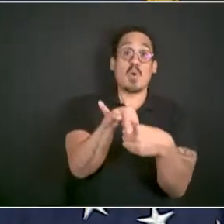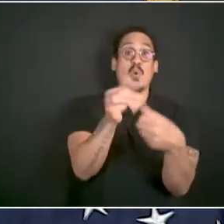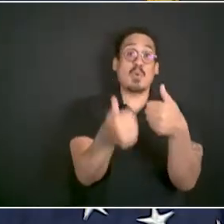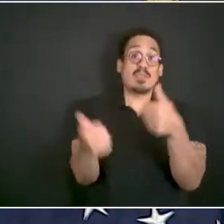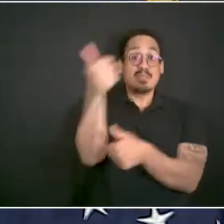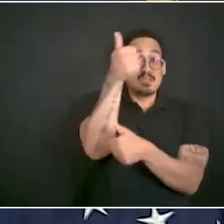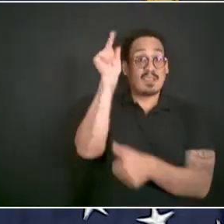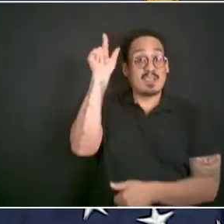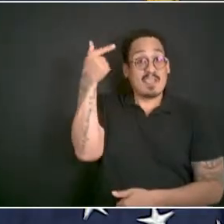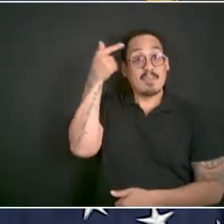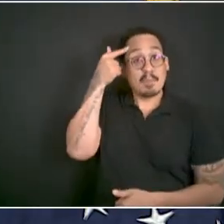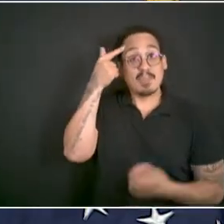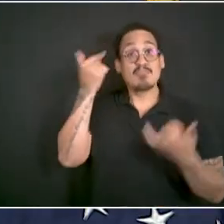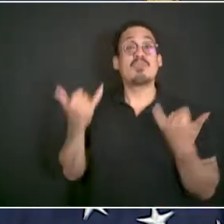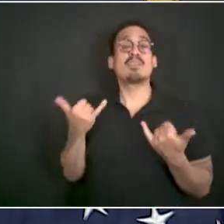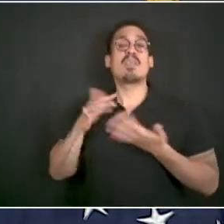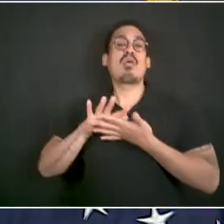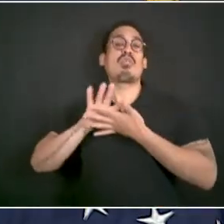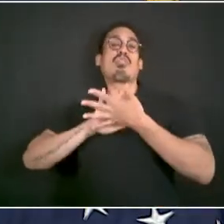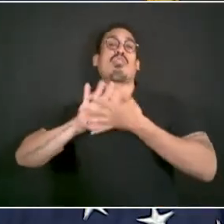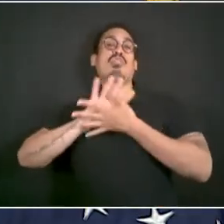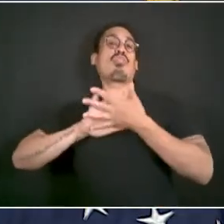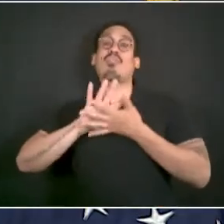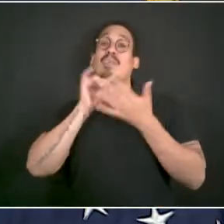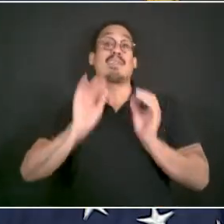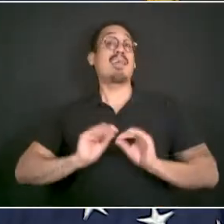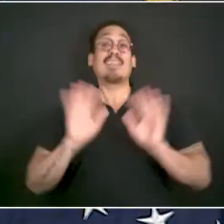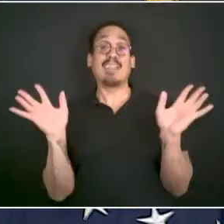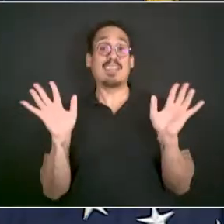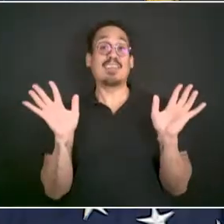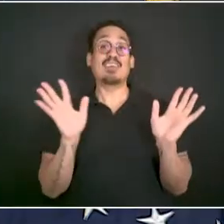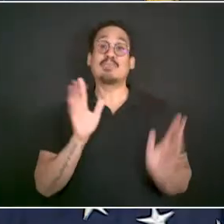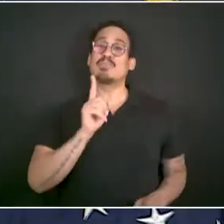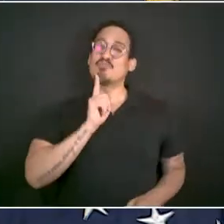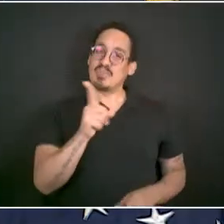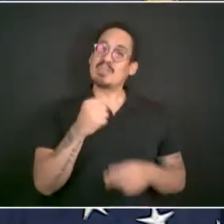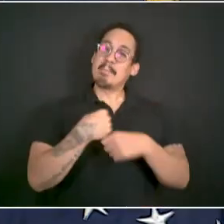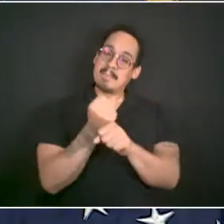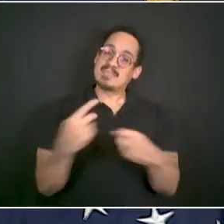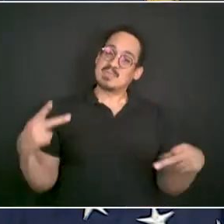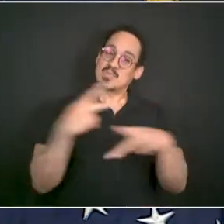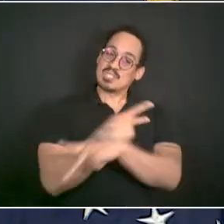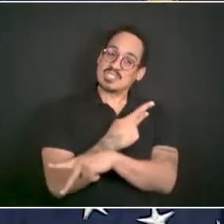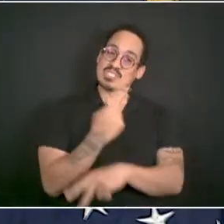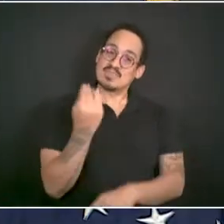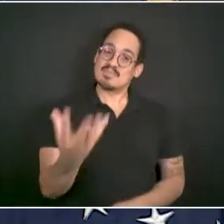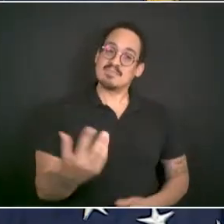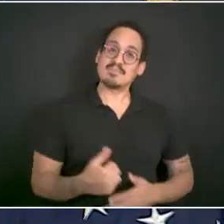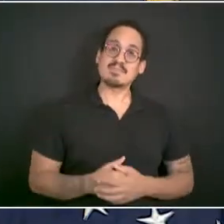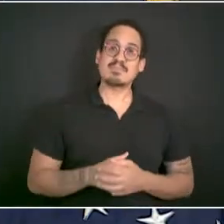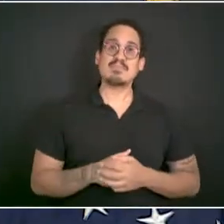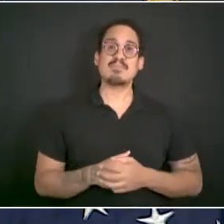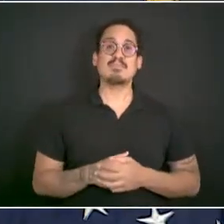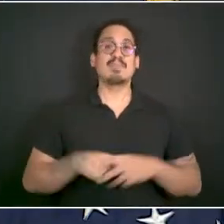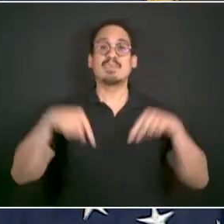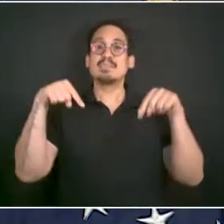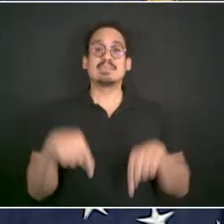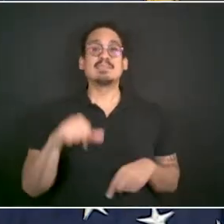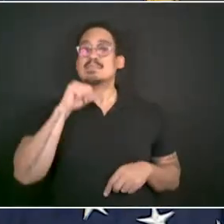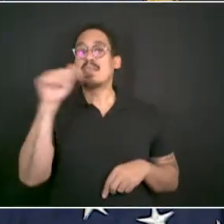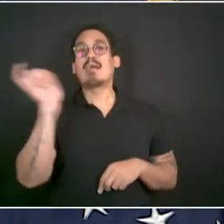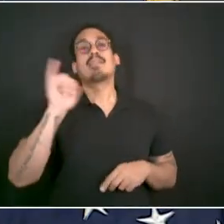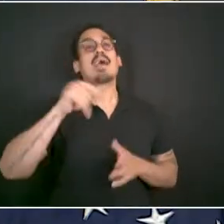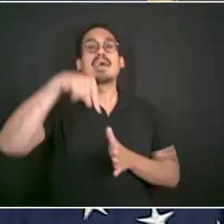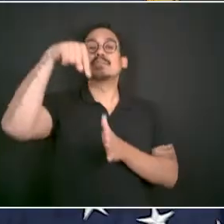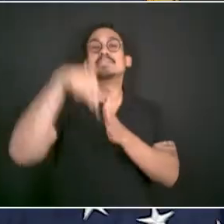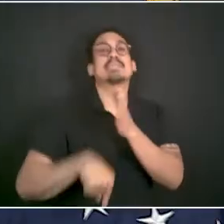issue is adding to the problem. I have no lack of clarity. I say this over and over again. This is not philosophical for me. There's no